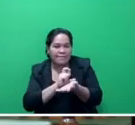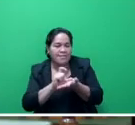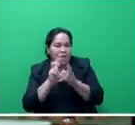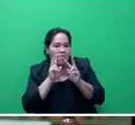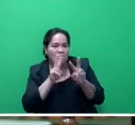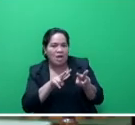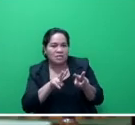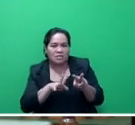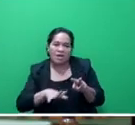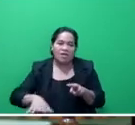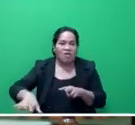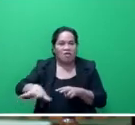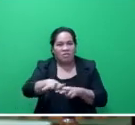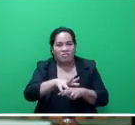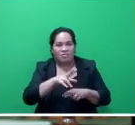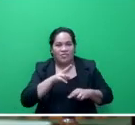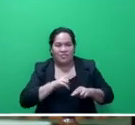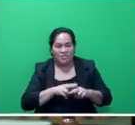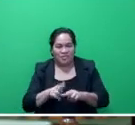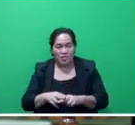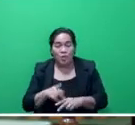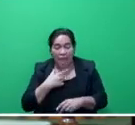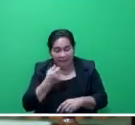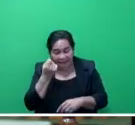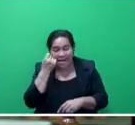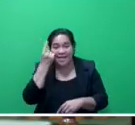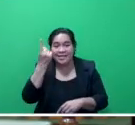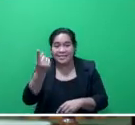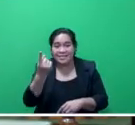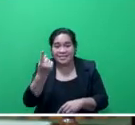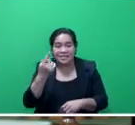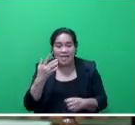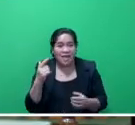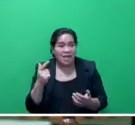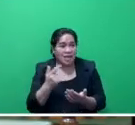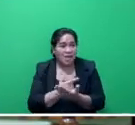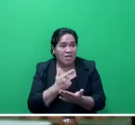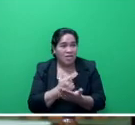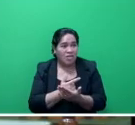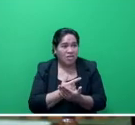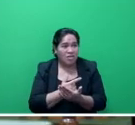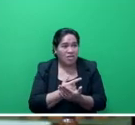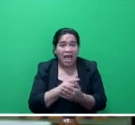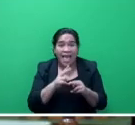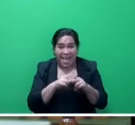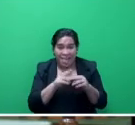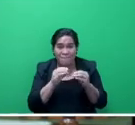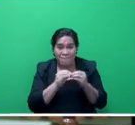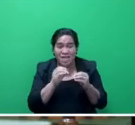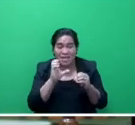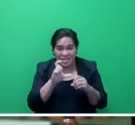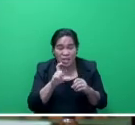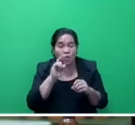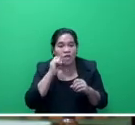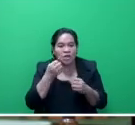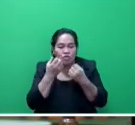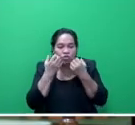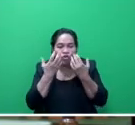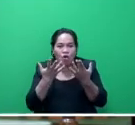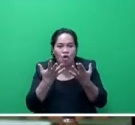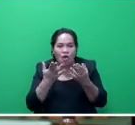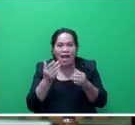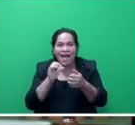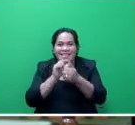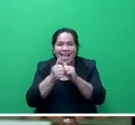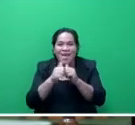Fijians everywhere in the country. And we understand also that one of the free-to-air television stations, FBC, will be showing the game tomorrow night, and people will